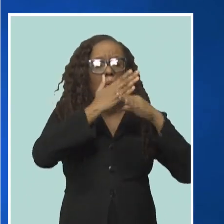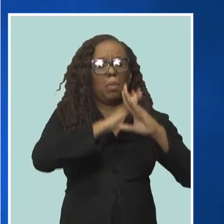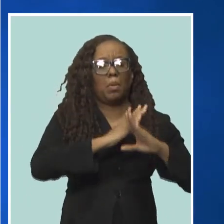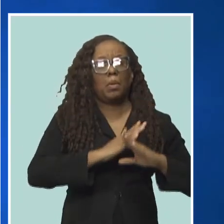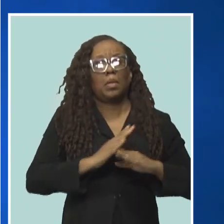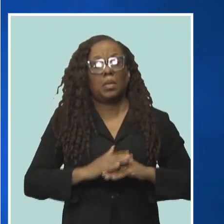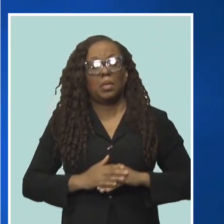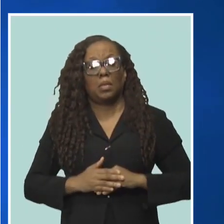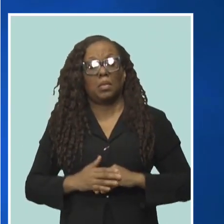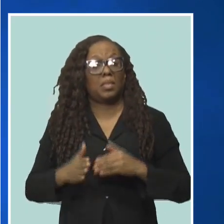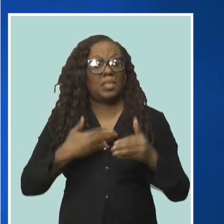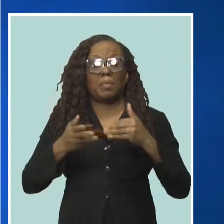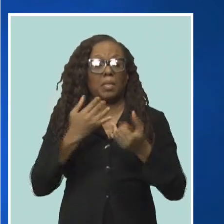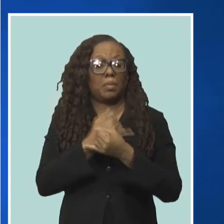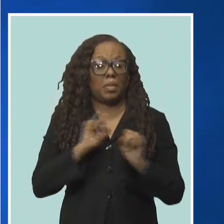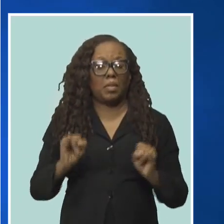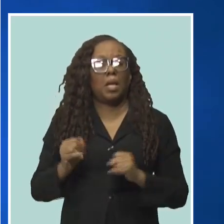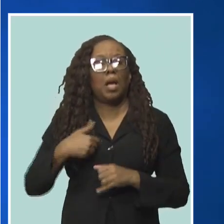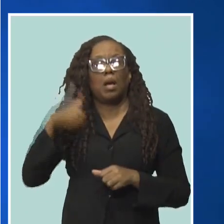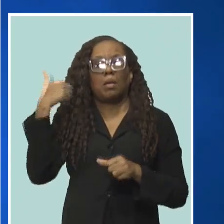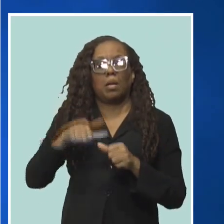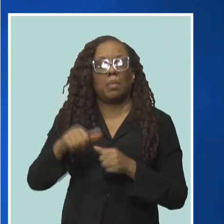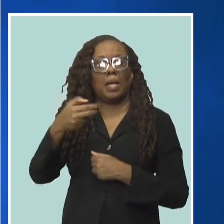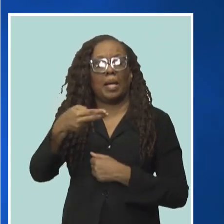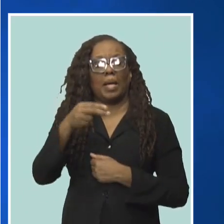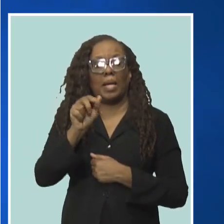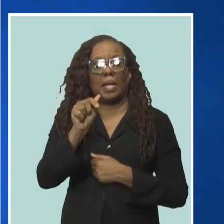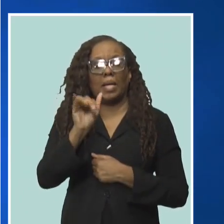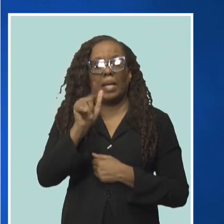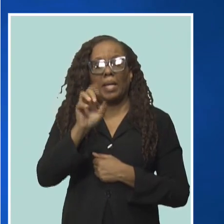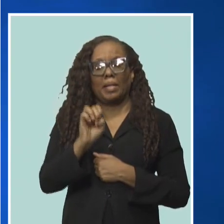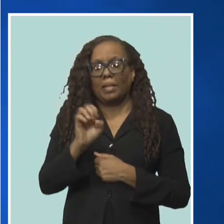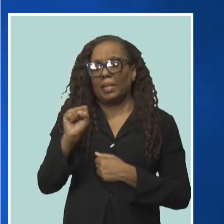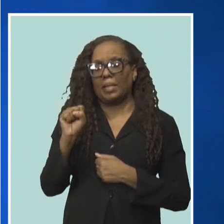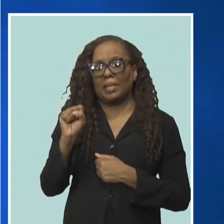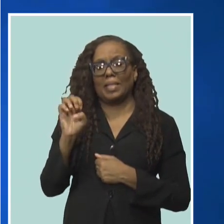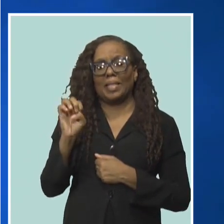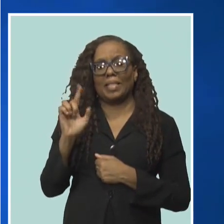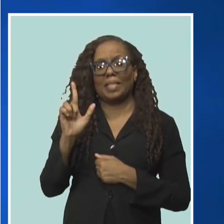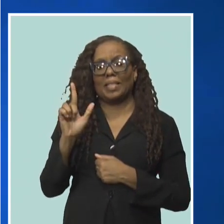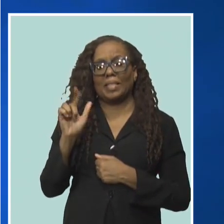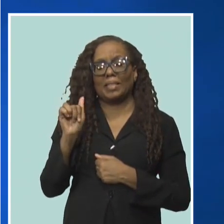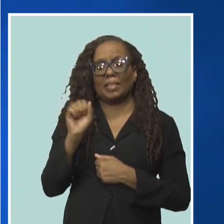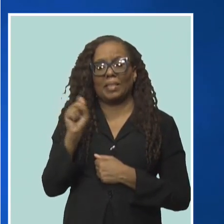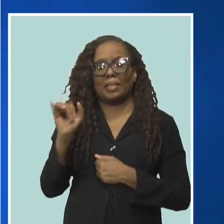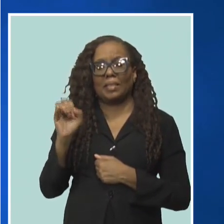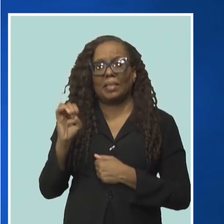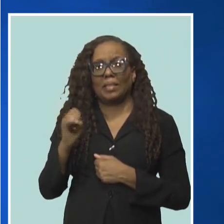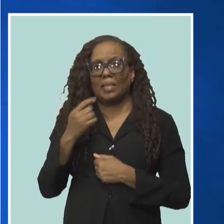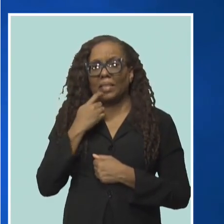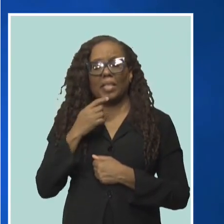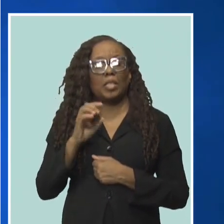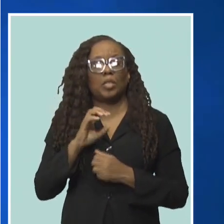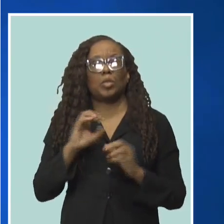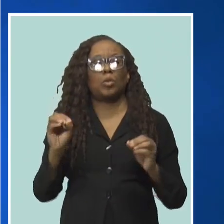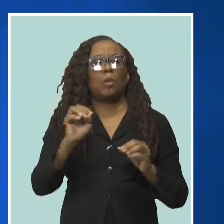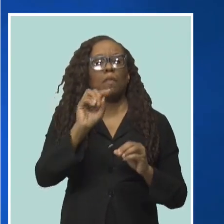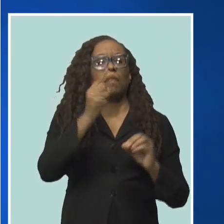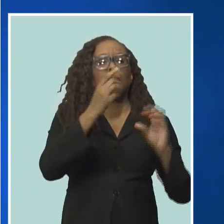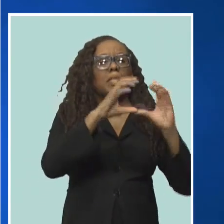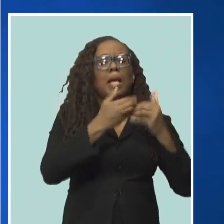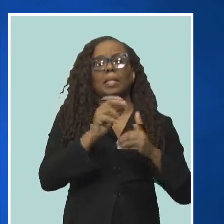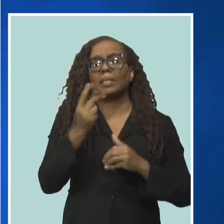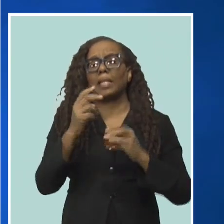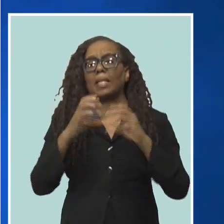was His Majesty Haile Selassie who popularized and told us that there shall be no first-class or second-class